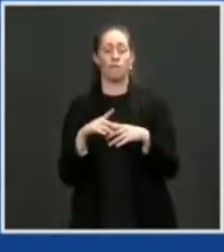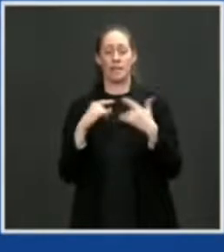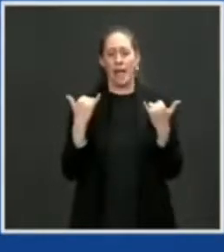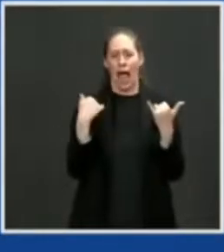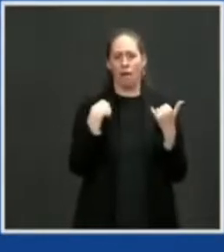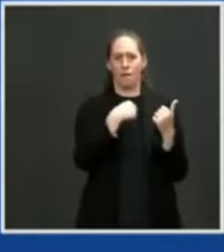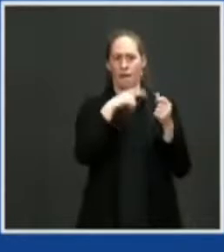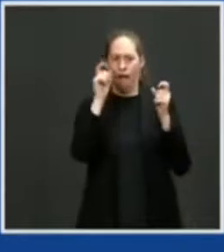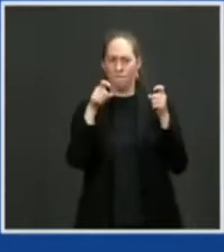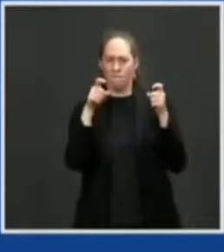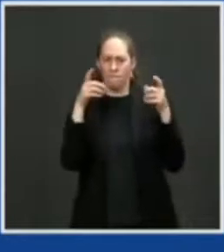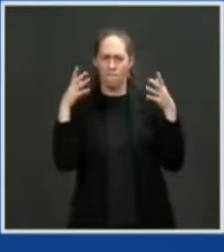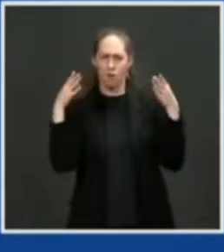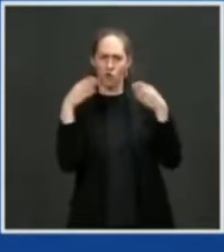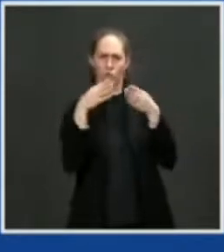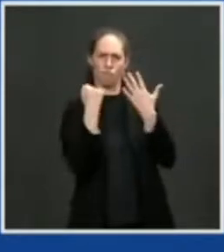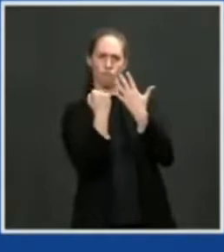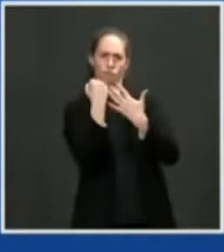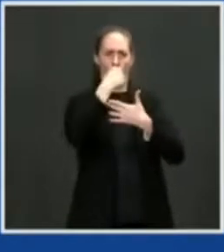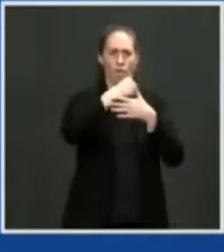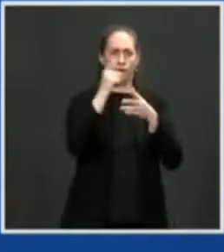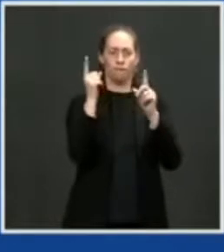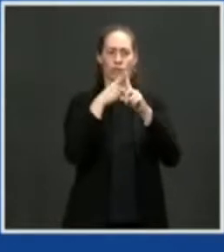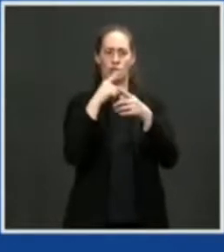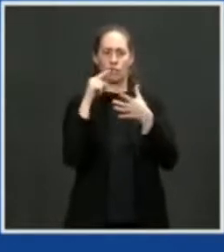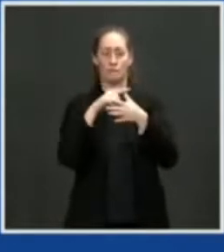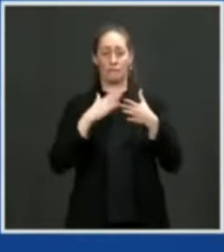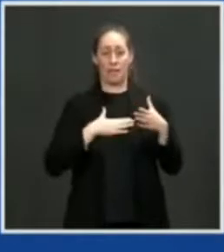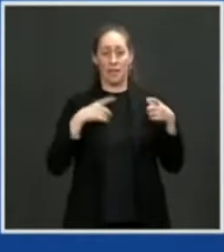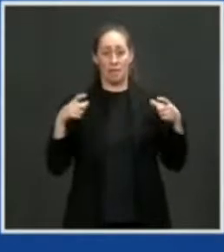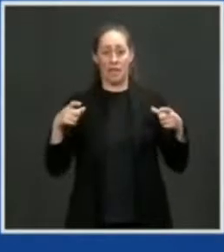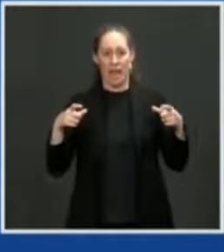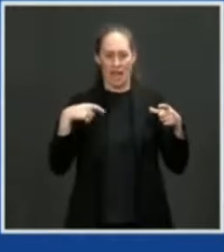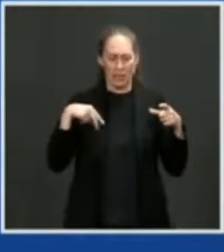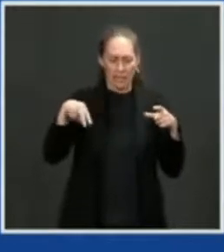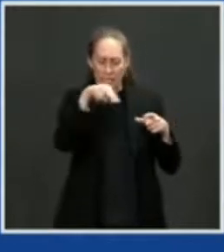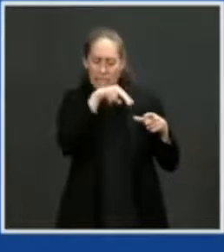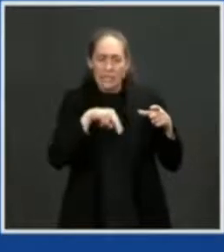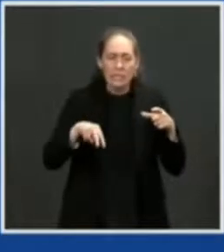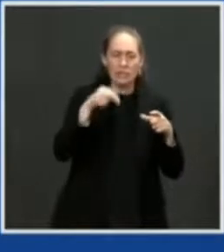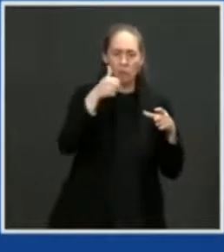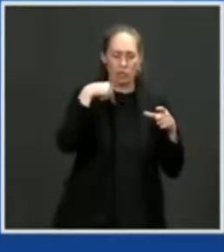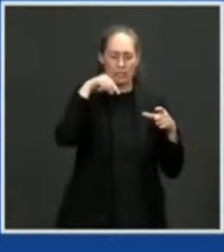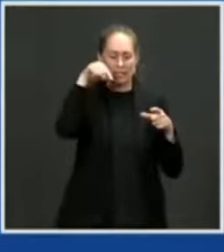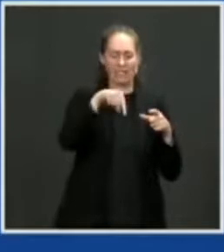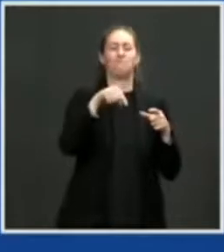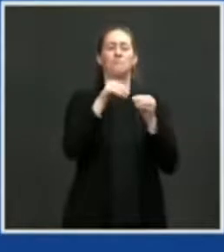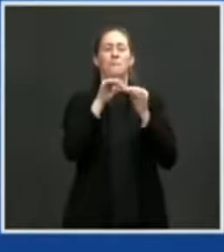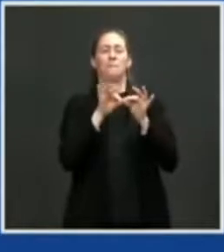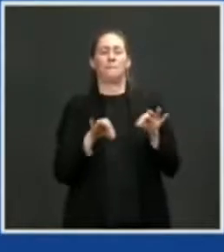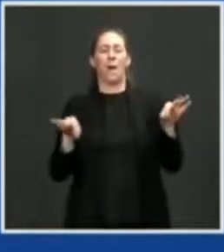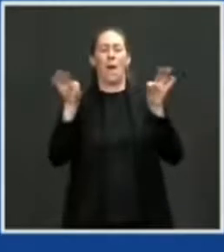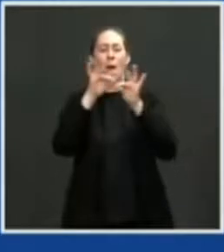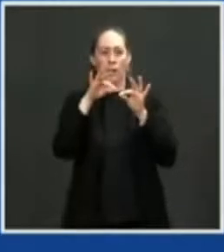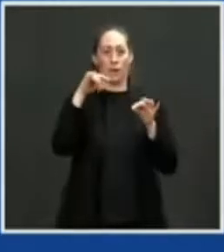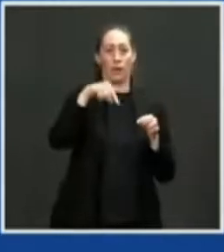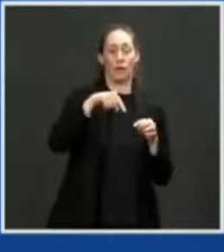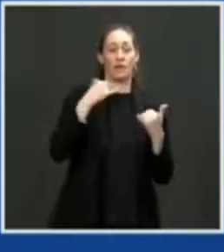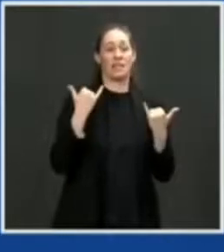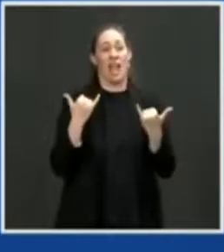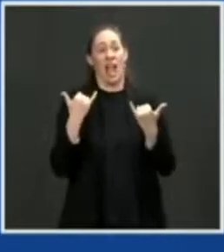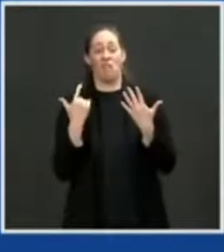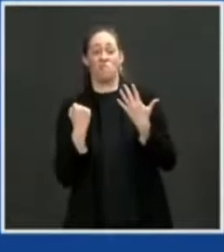first of the second questions. First of the second question? I don't know. What about dealing with families? Why are not some not going